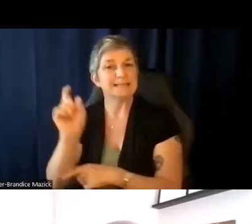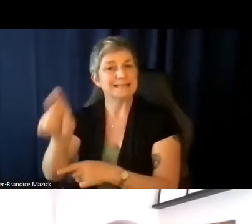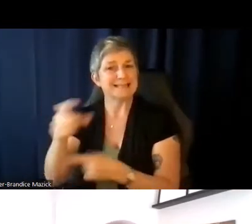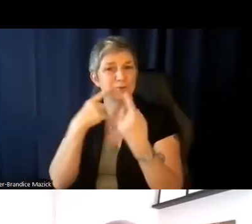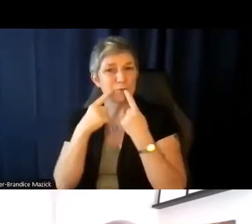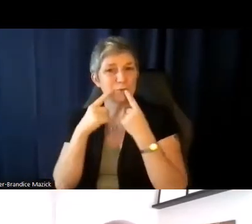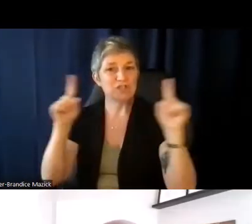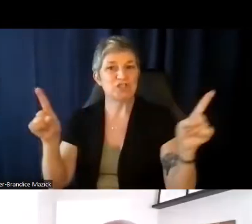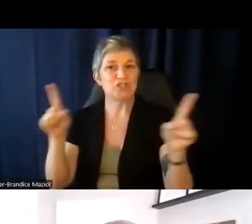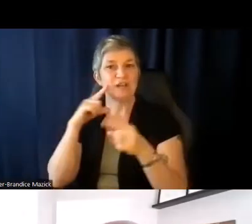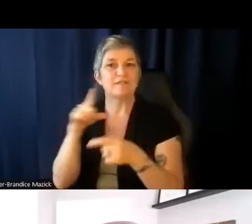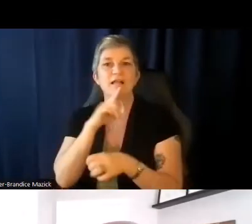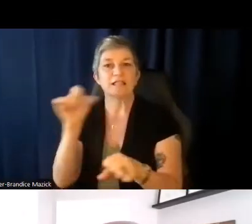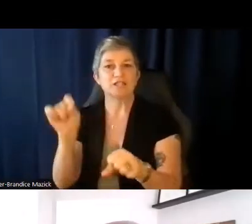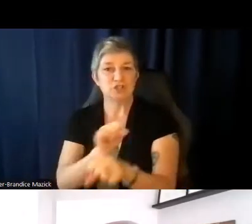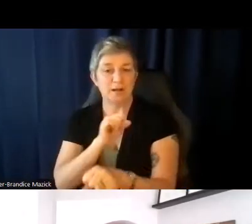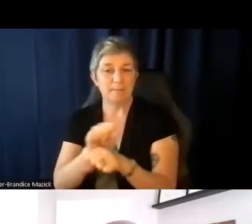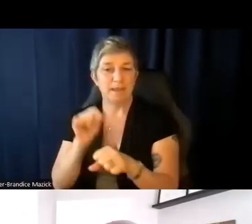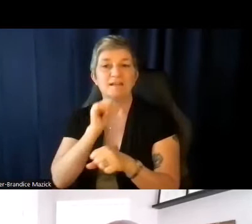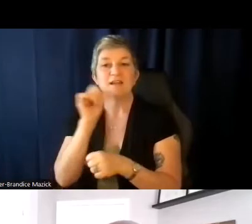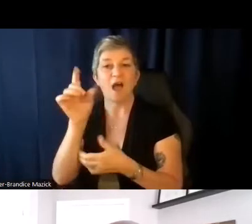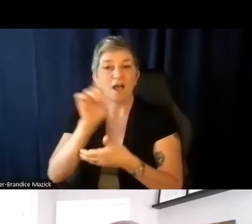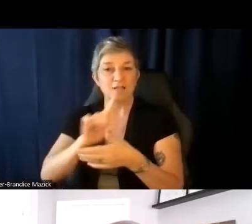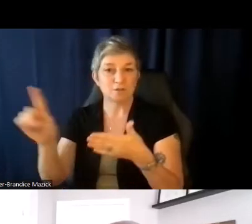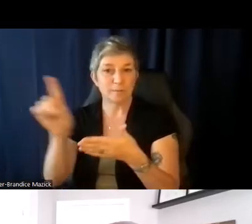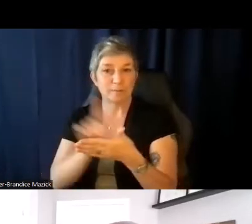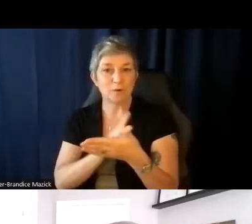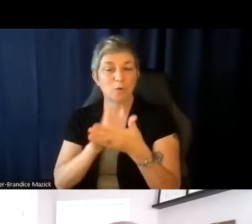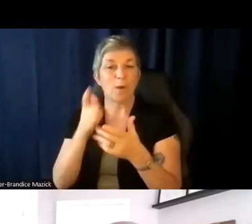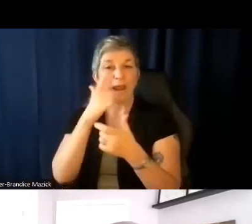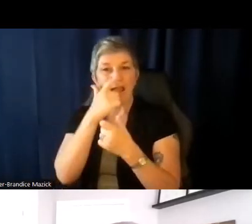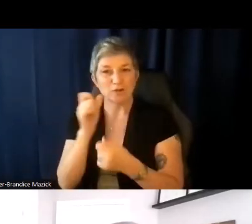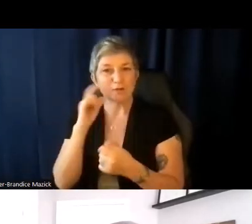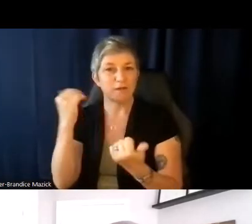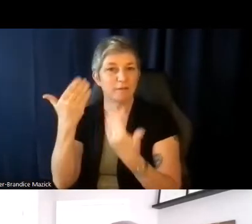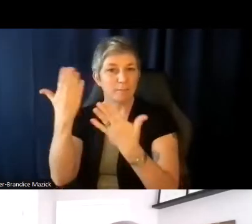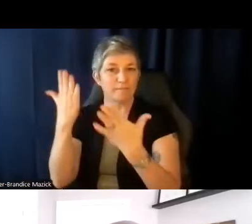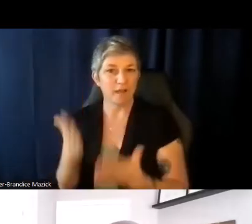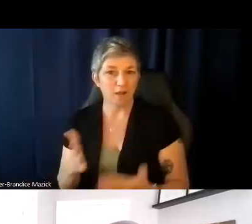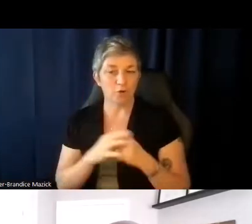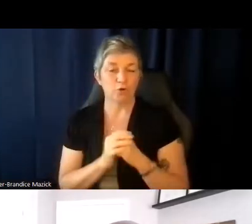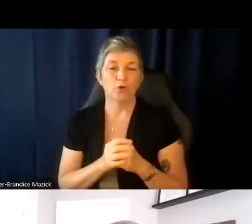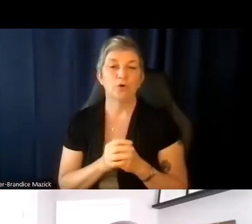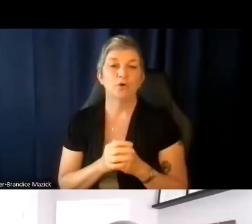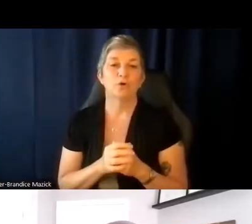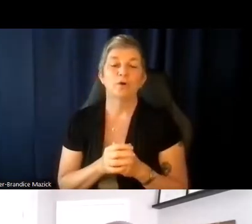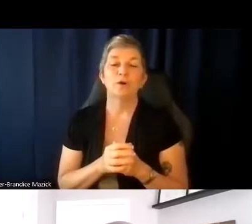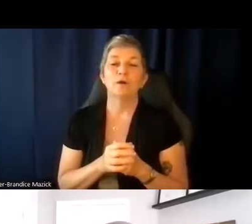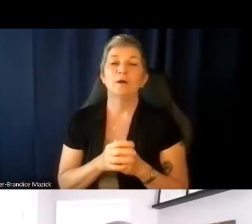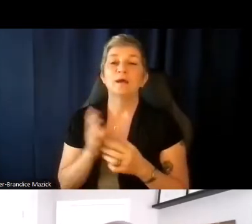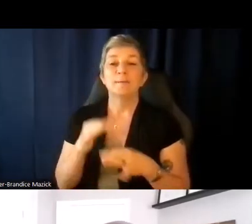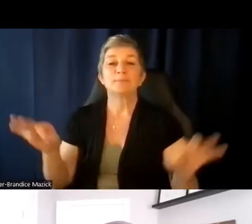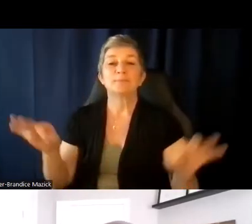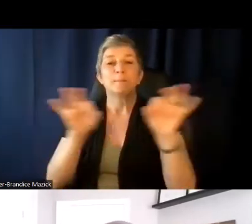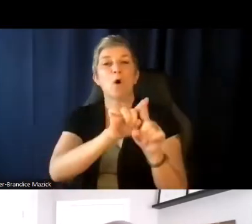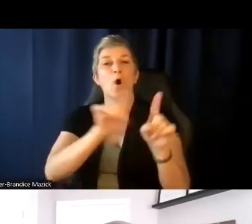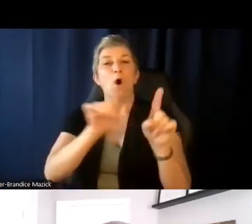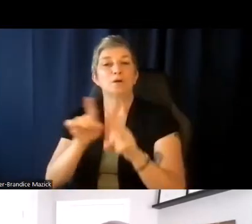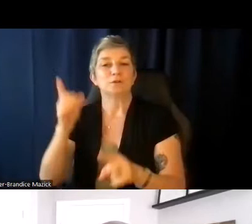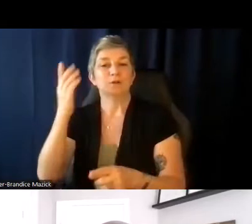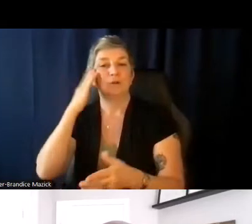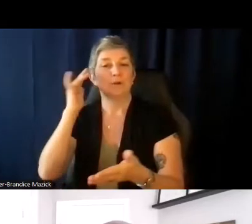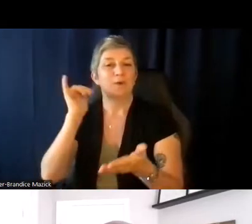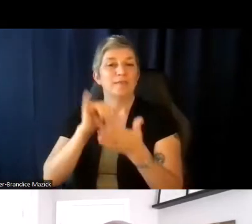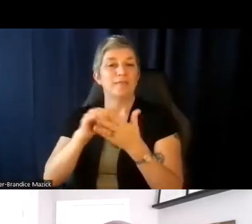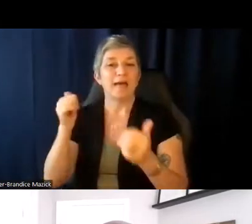a substantial, legitimate, non-discriminatory interest of the provider. So it's important to also note that the housing provider